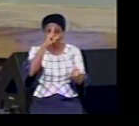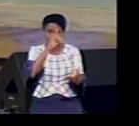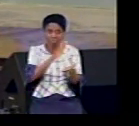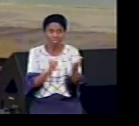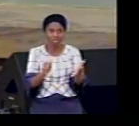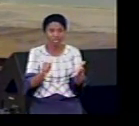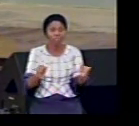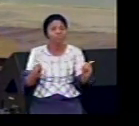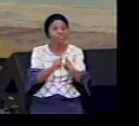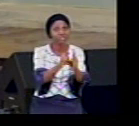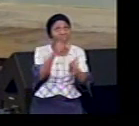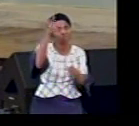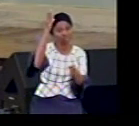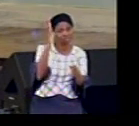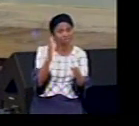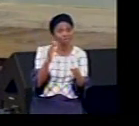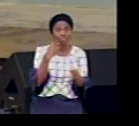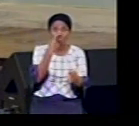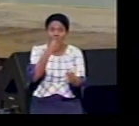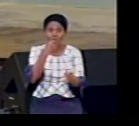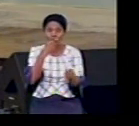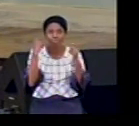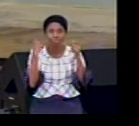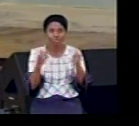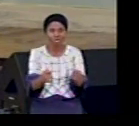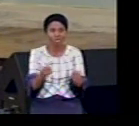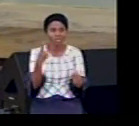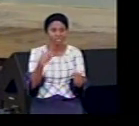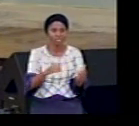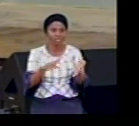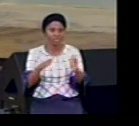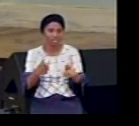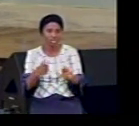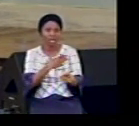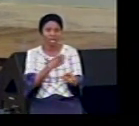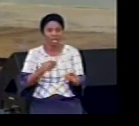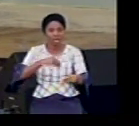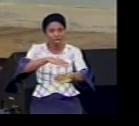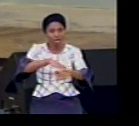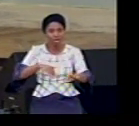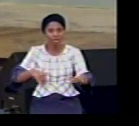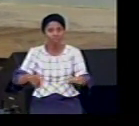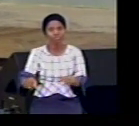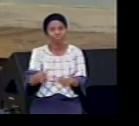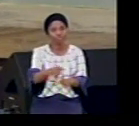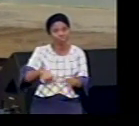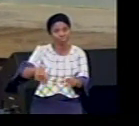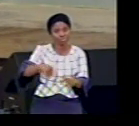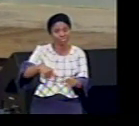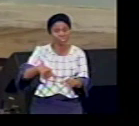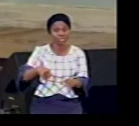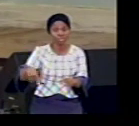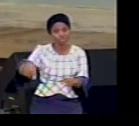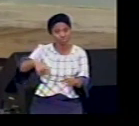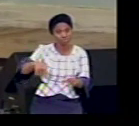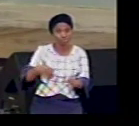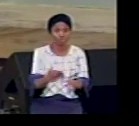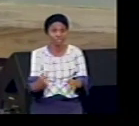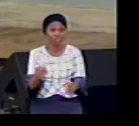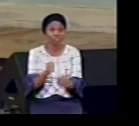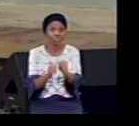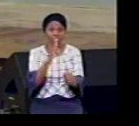even God, who quickeneth the dead, and calleth those things which be